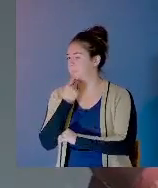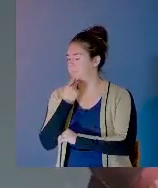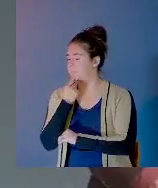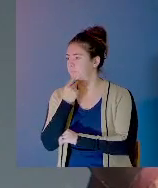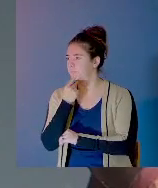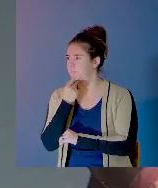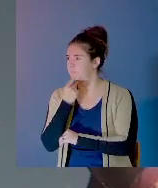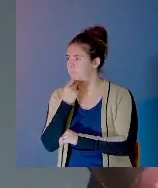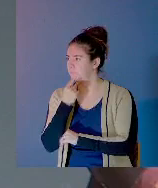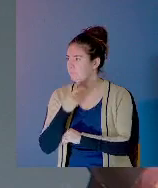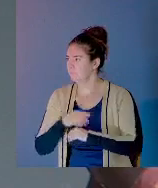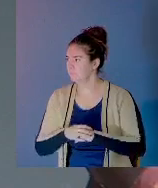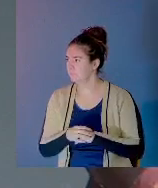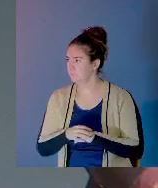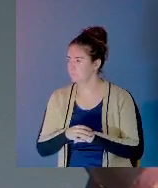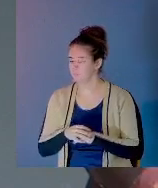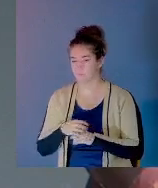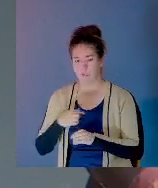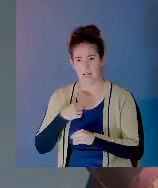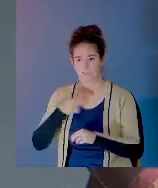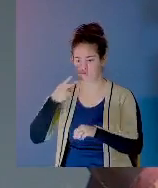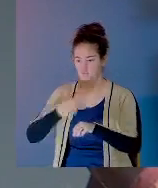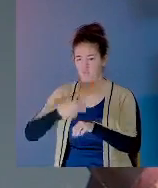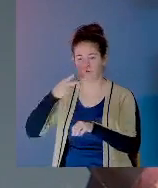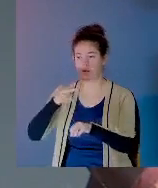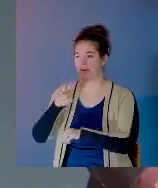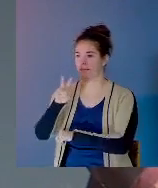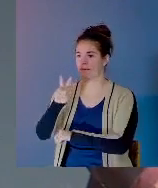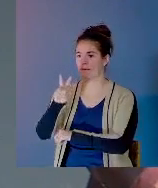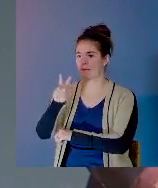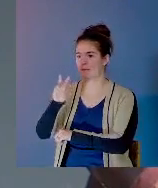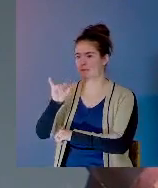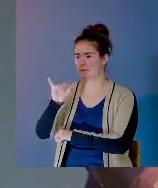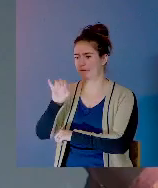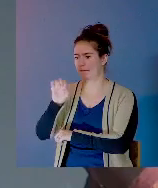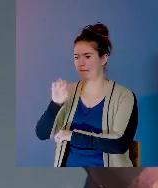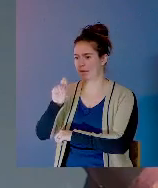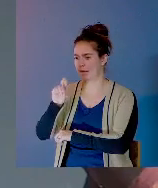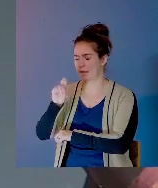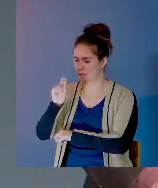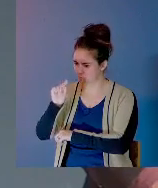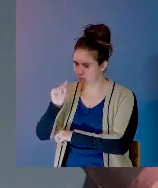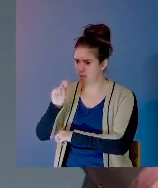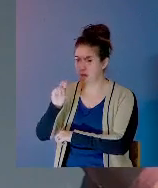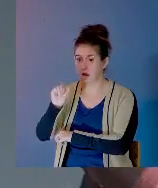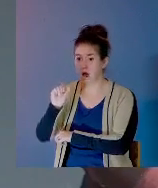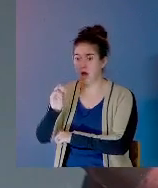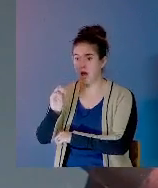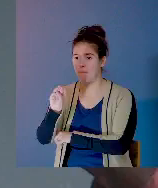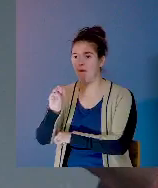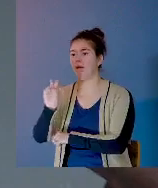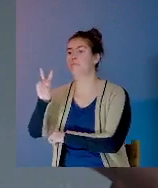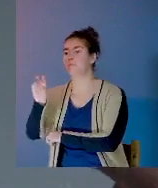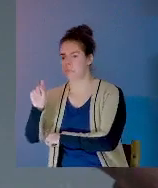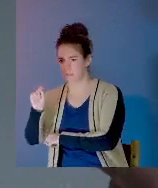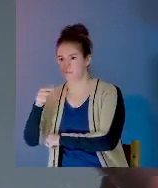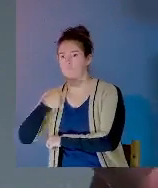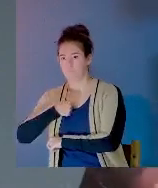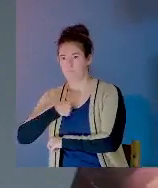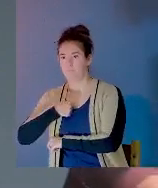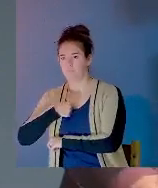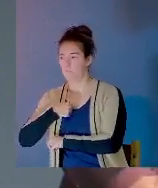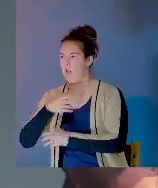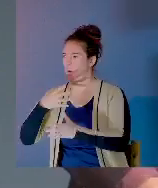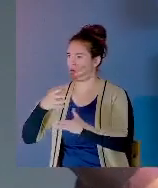I'm a two-tour Vietnam vet, and wanted to relate a couple things that I'm thankful